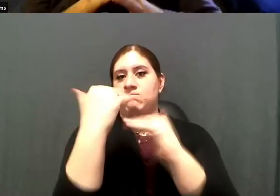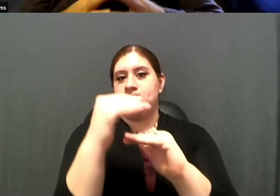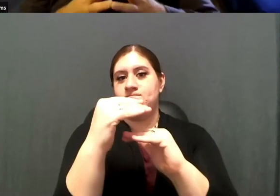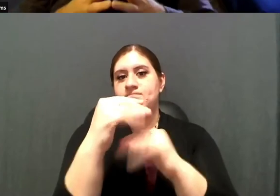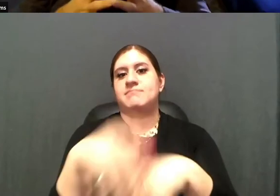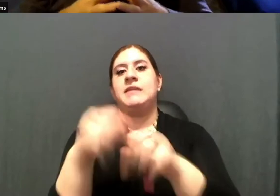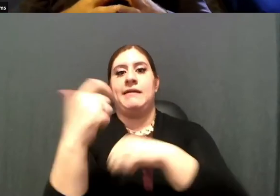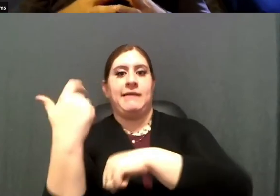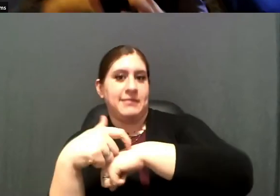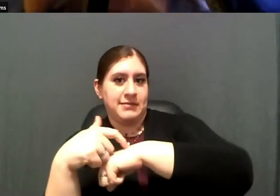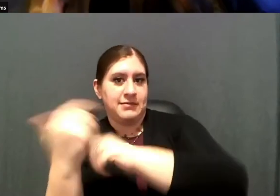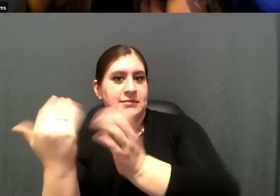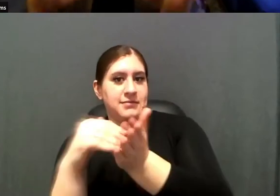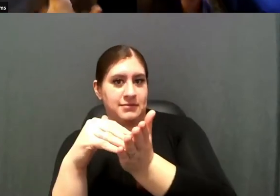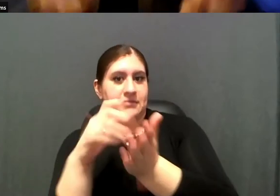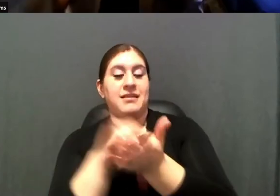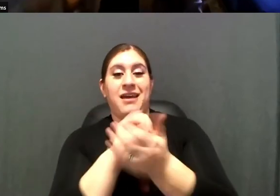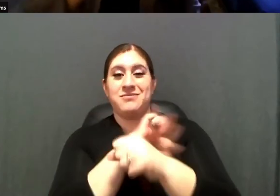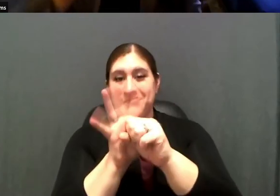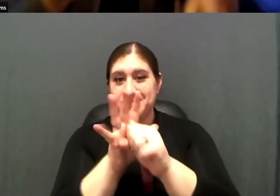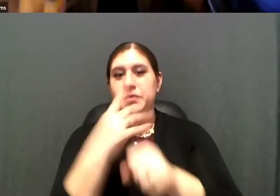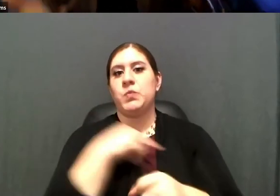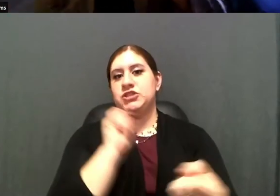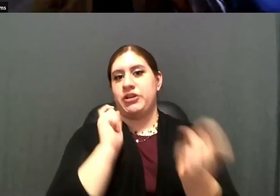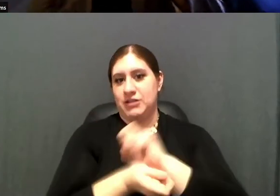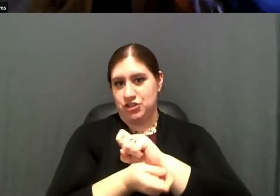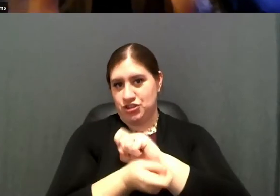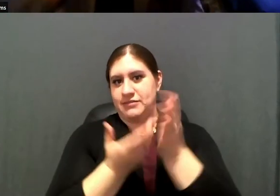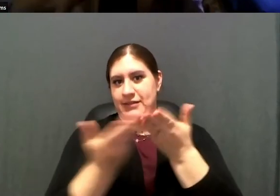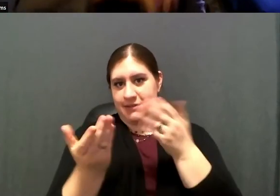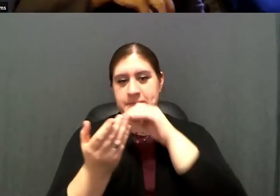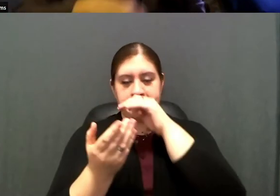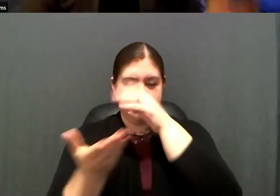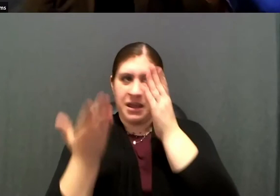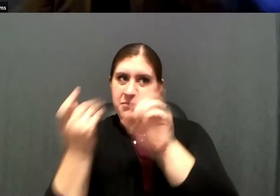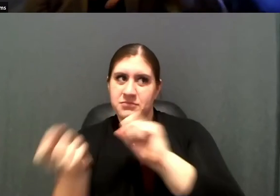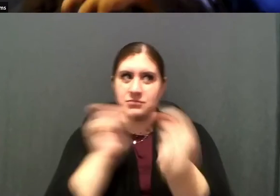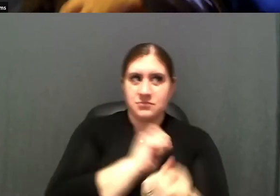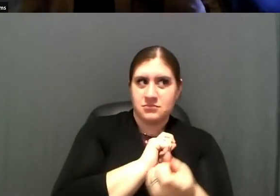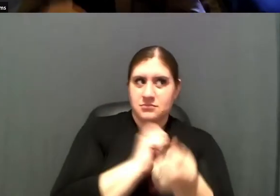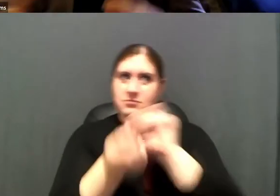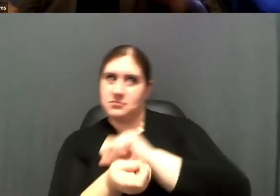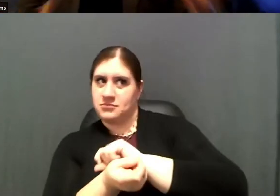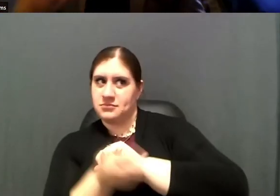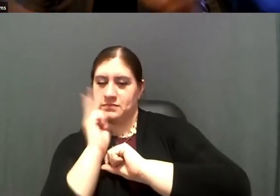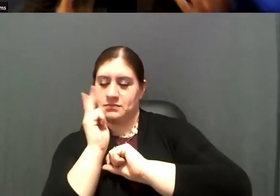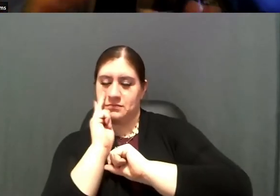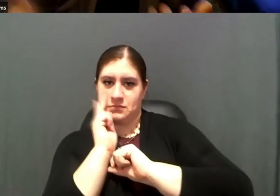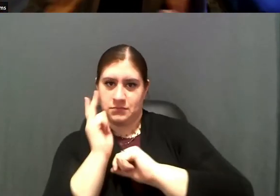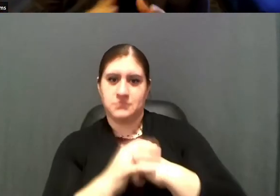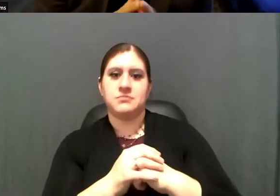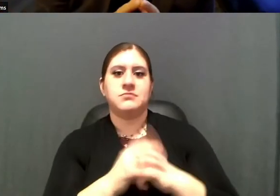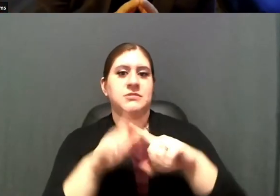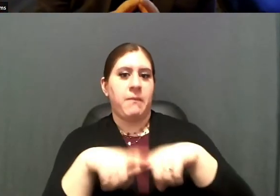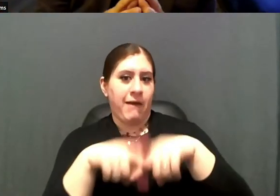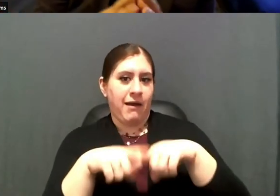in. With the COVID, we've changed things. We may change back. We may not change back. It depends on